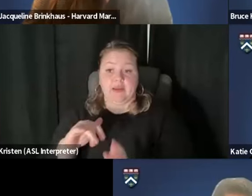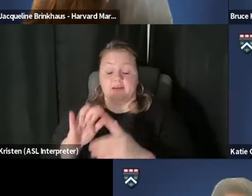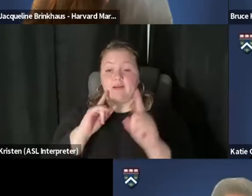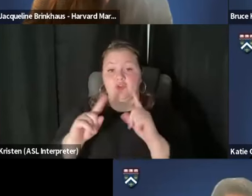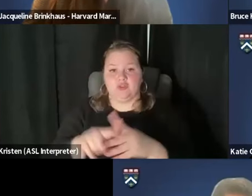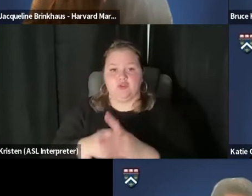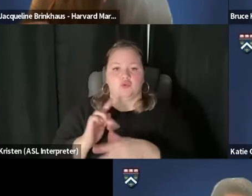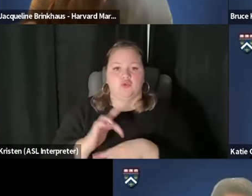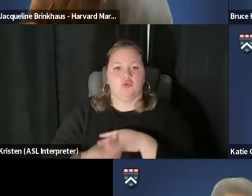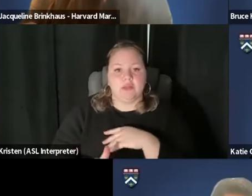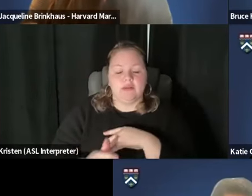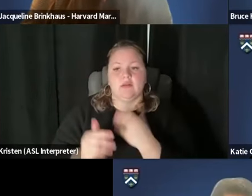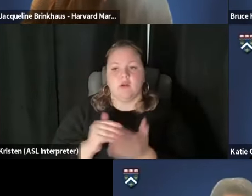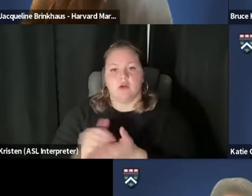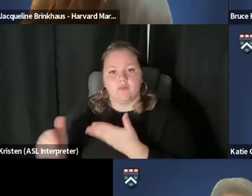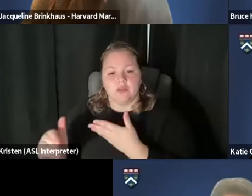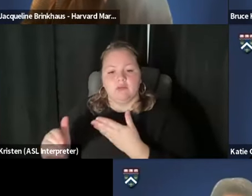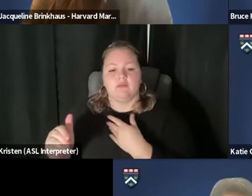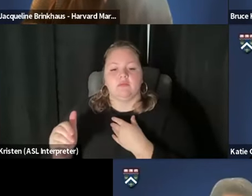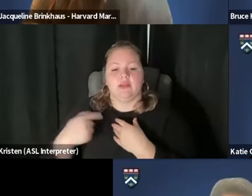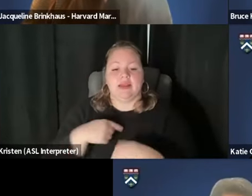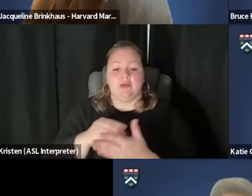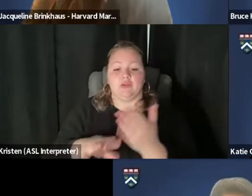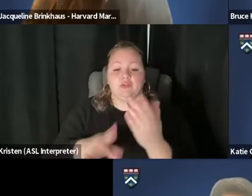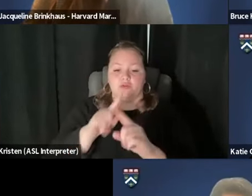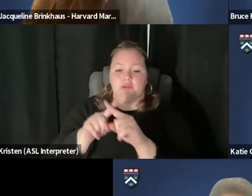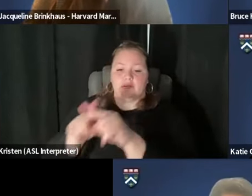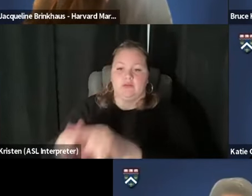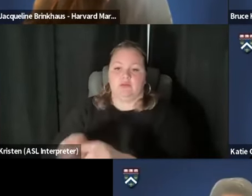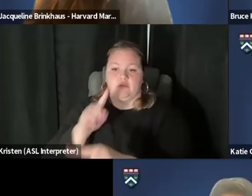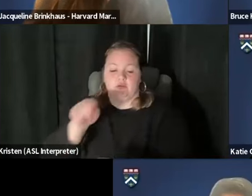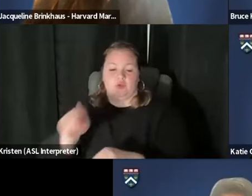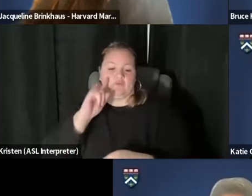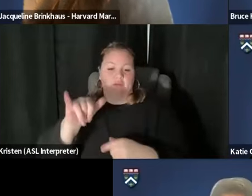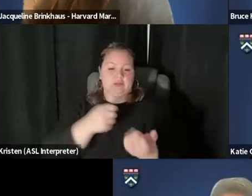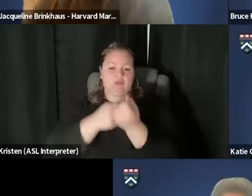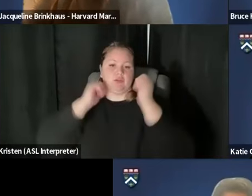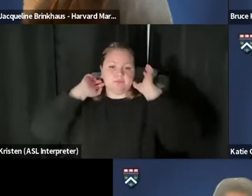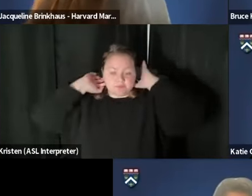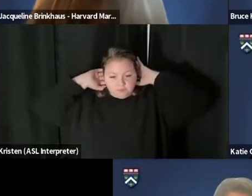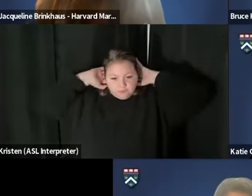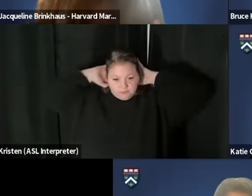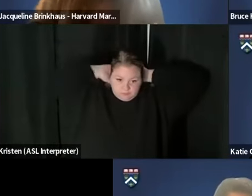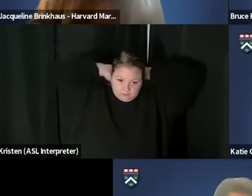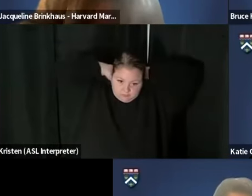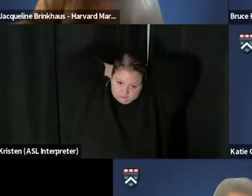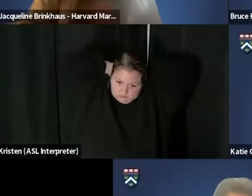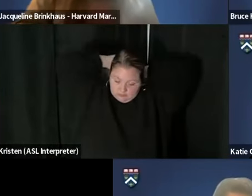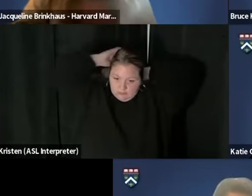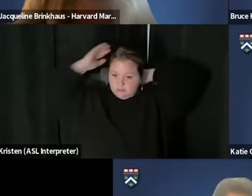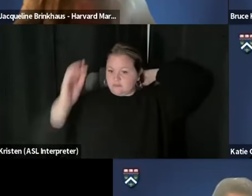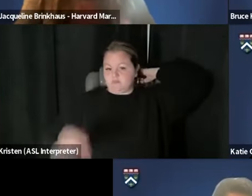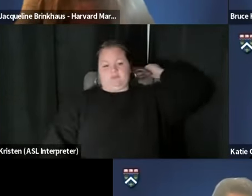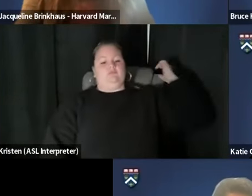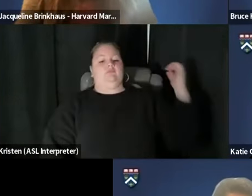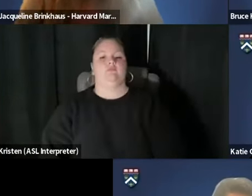happening frequently, and our students are leaning on, you know, these resources for support. So thank you for that. The next question